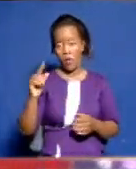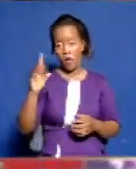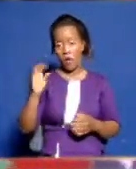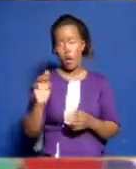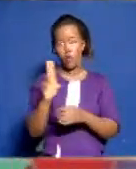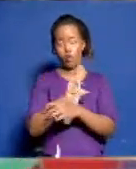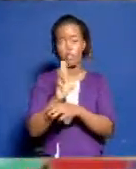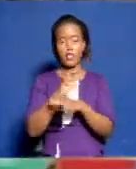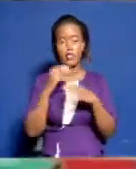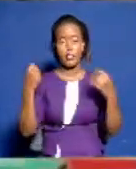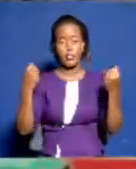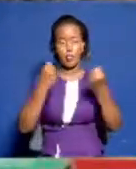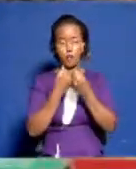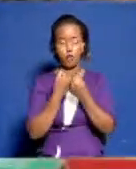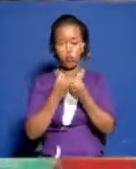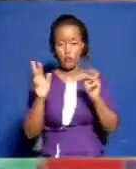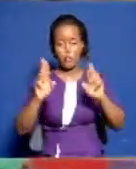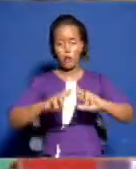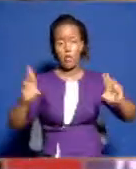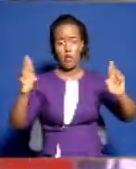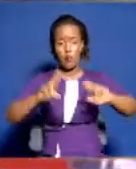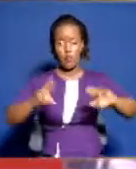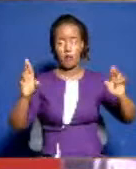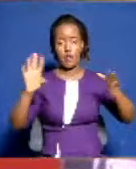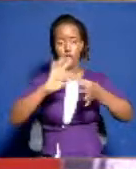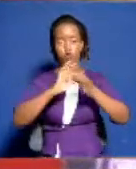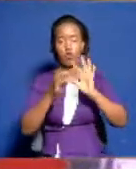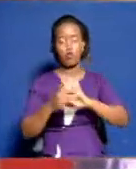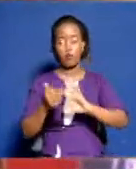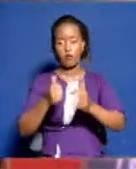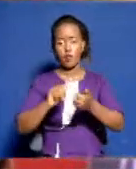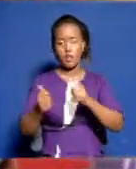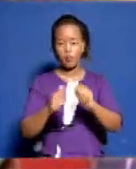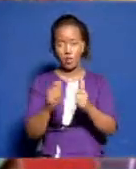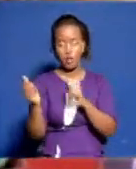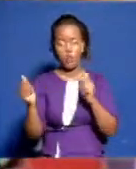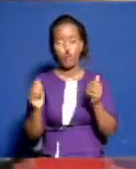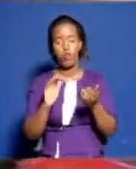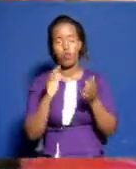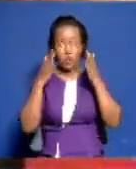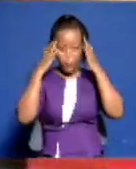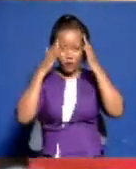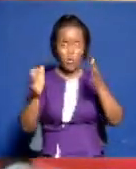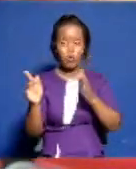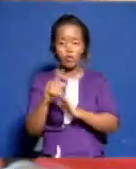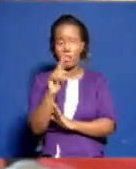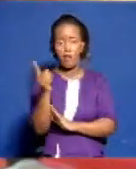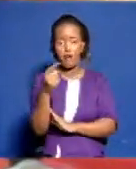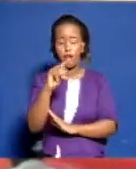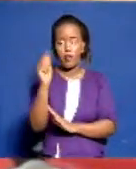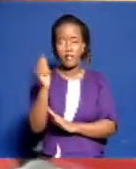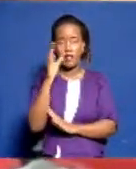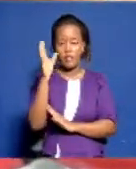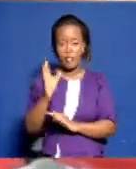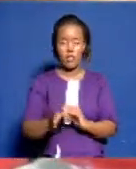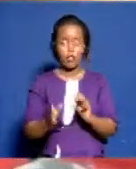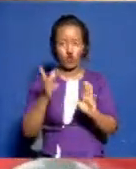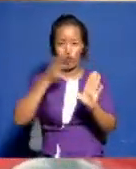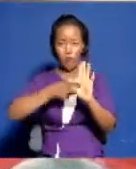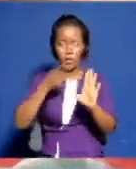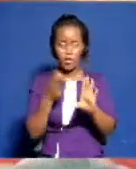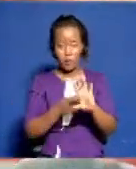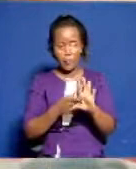as part of her preparations for the Olympic Games. She will be seeking to be the first Kenyan to compete at the World Taekwondo Grand